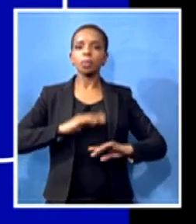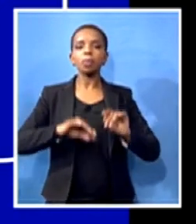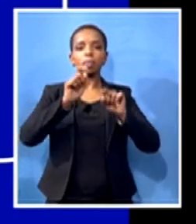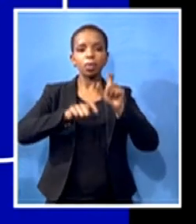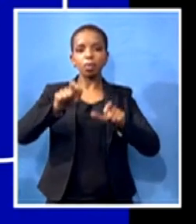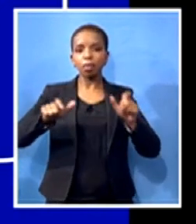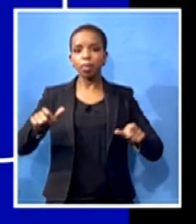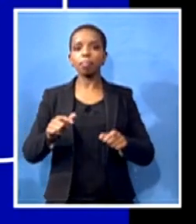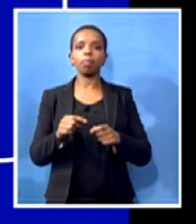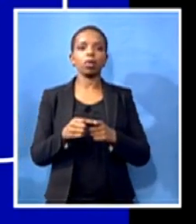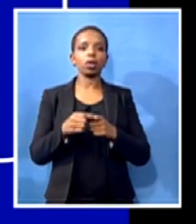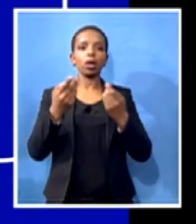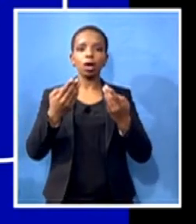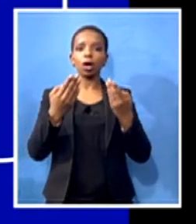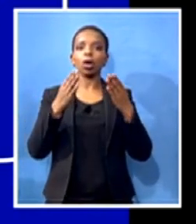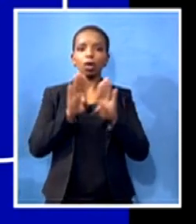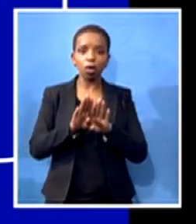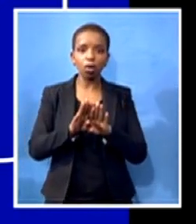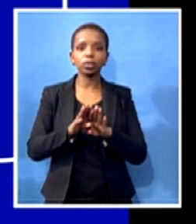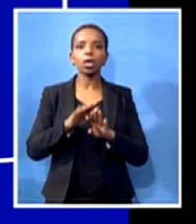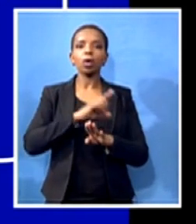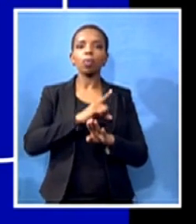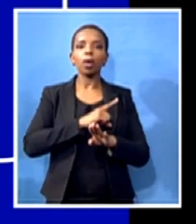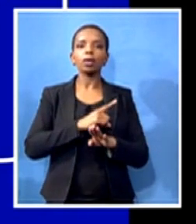earn money and no one is helping us.